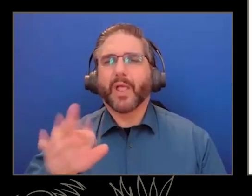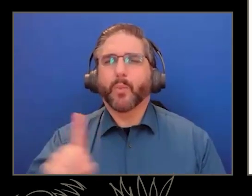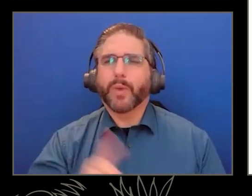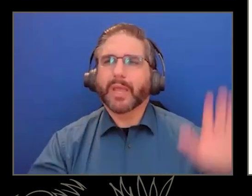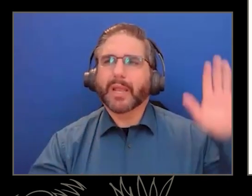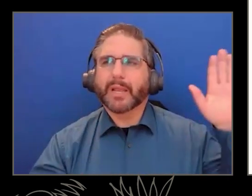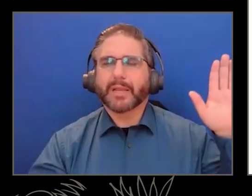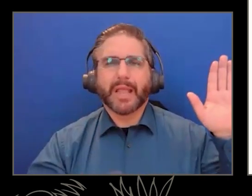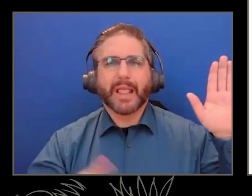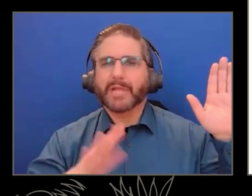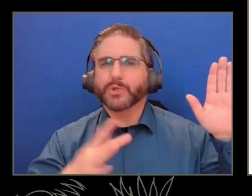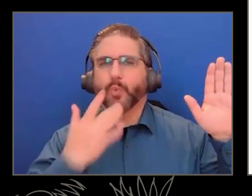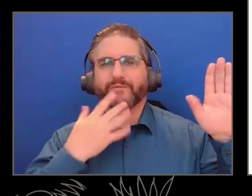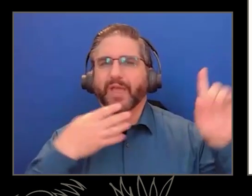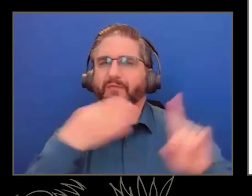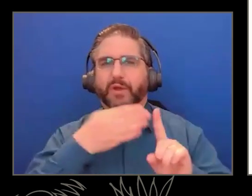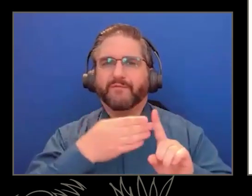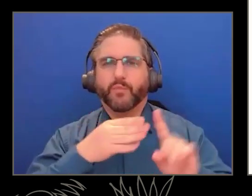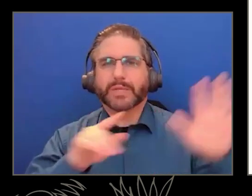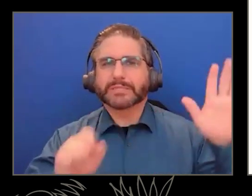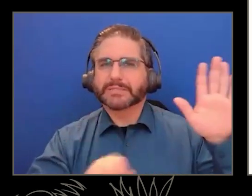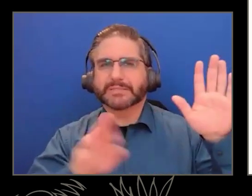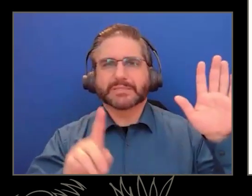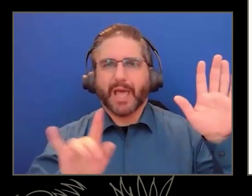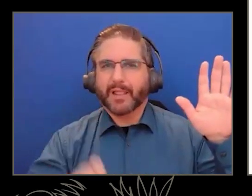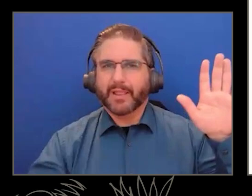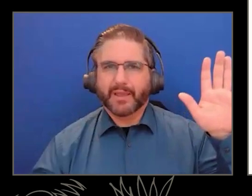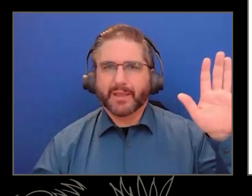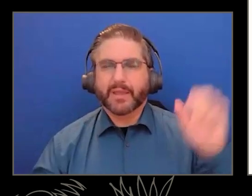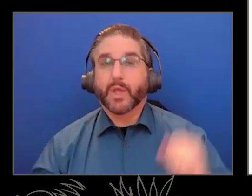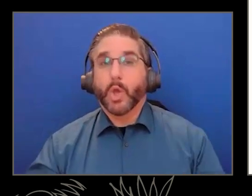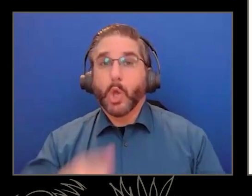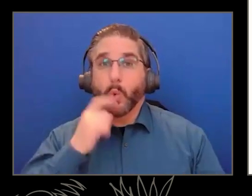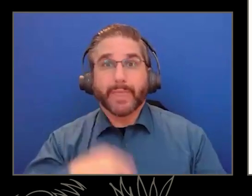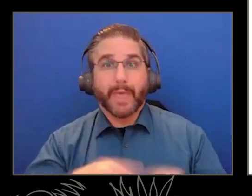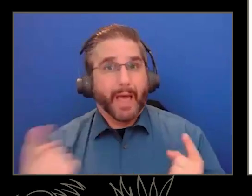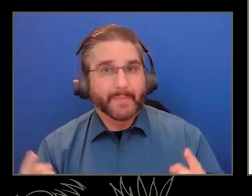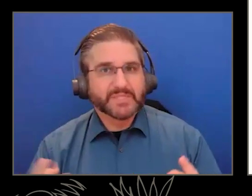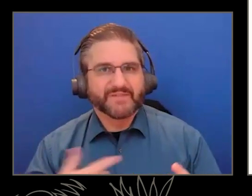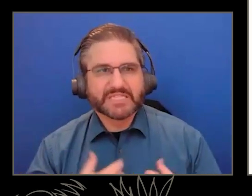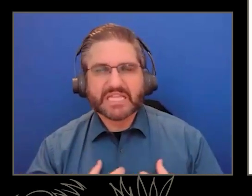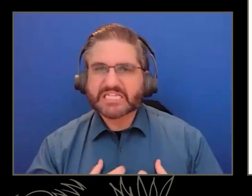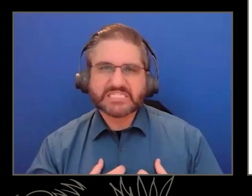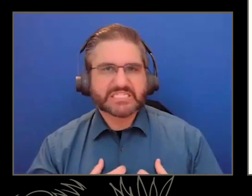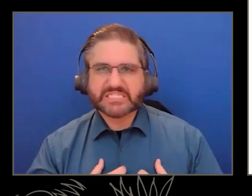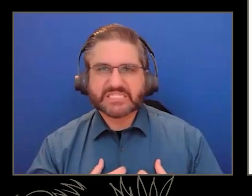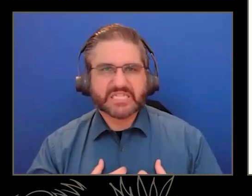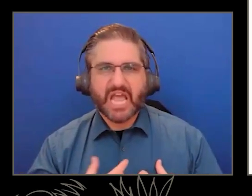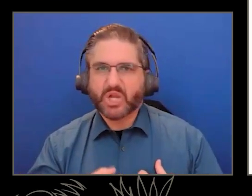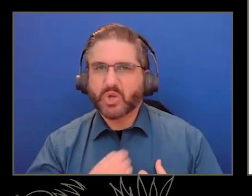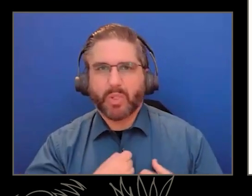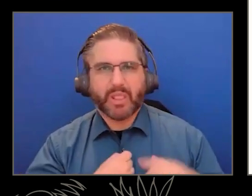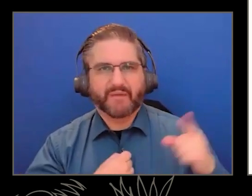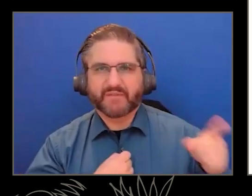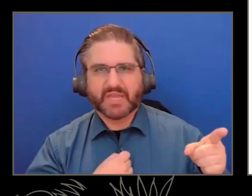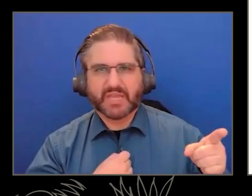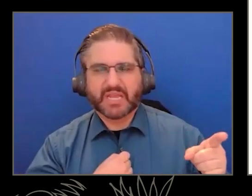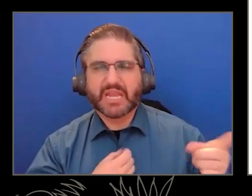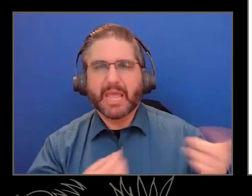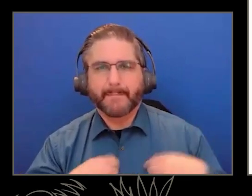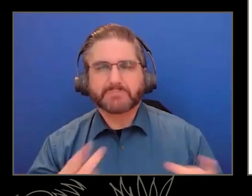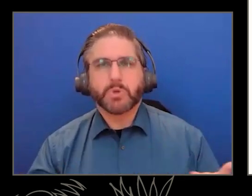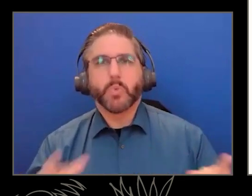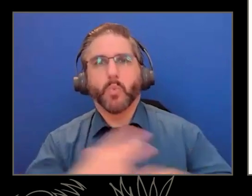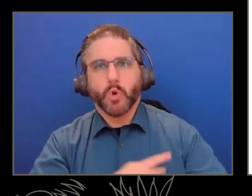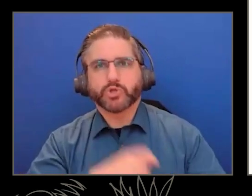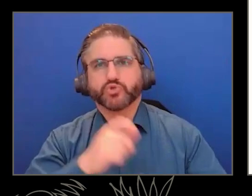is the thing that you reach for styling? Okay. Who's on the other side where you feel like you don't love it, it makes you worse at writing CSS,